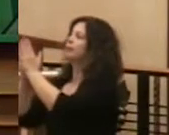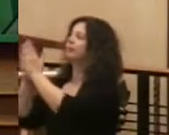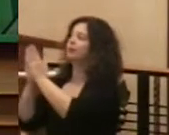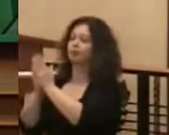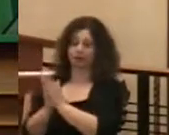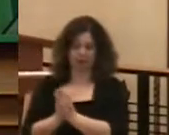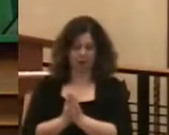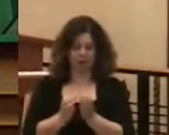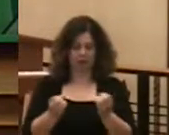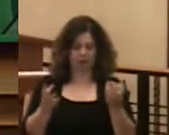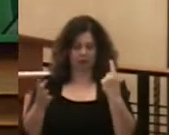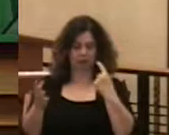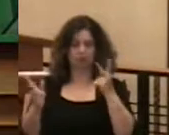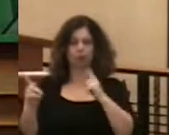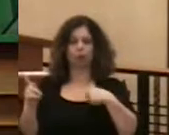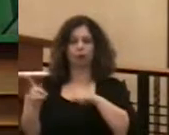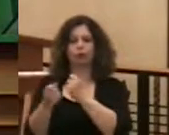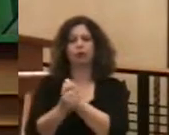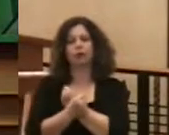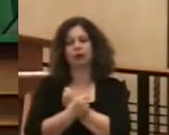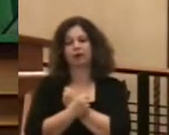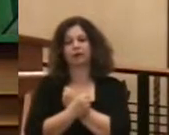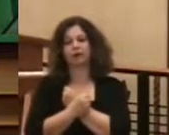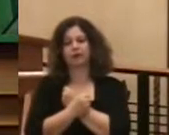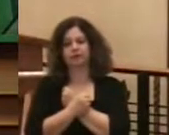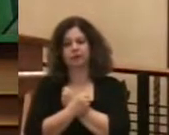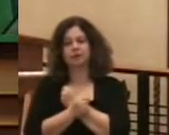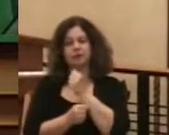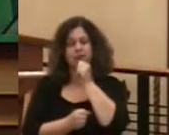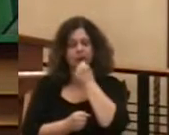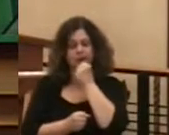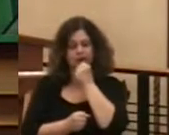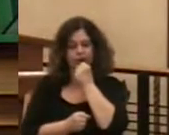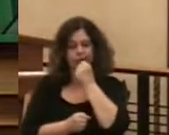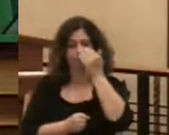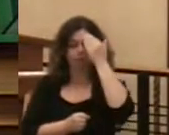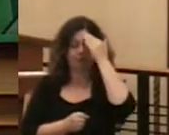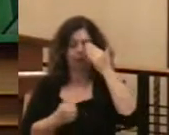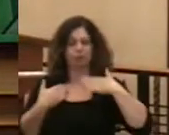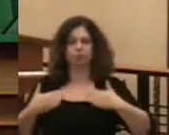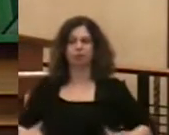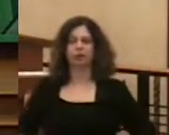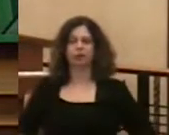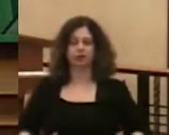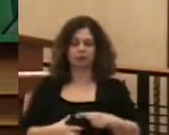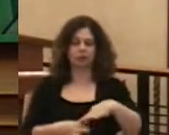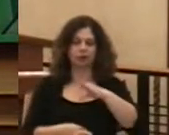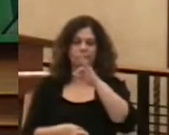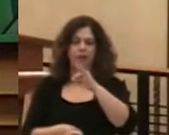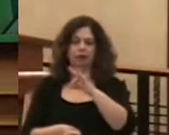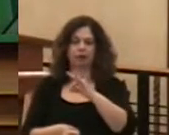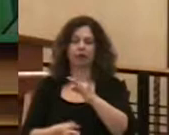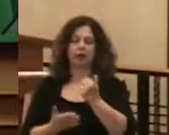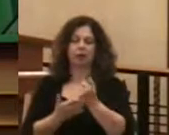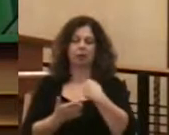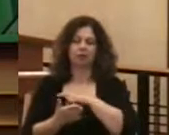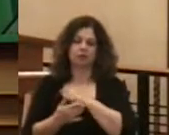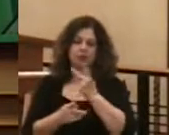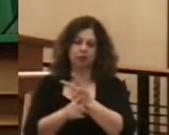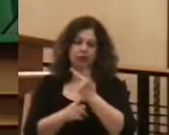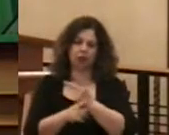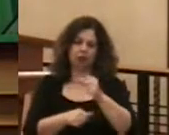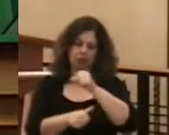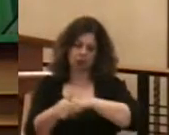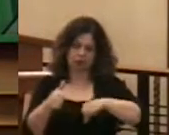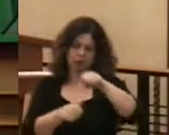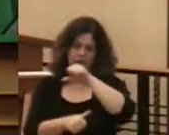Many for whom we love and care suffer in mind, body, and spirit. Move us to care for others who need it and be